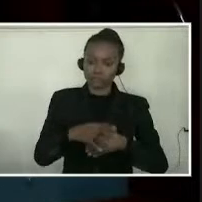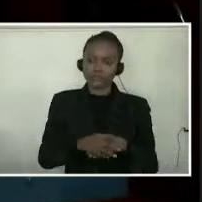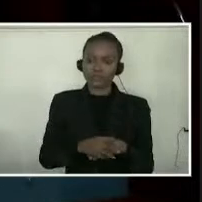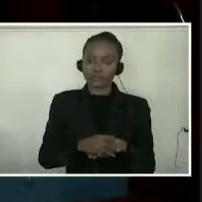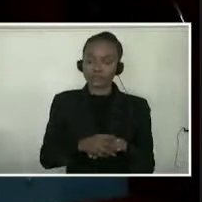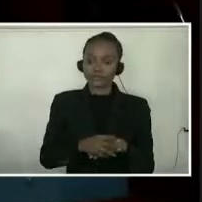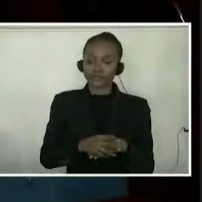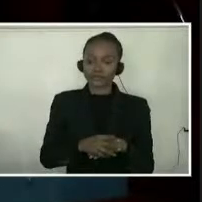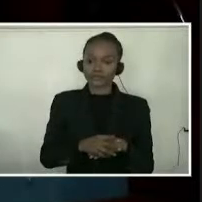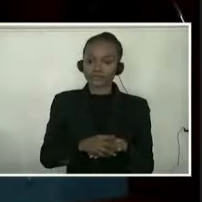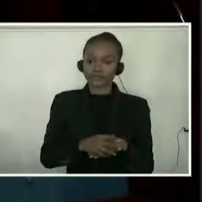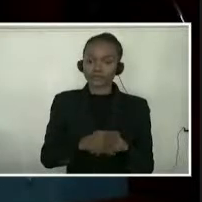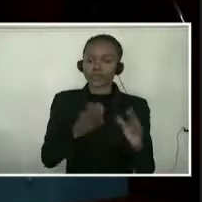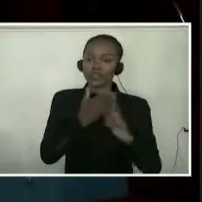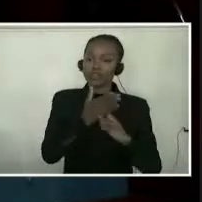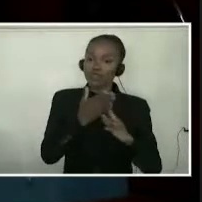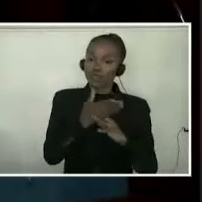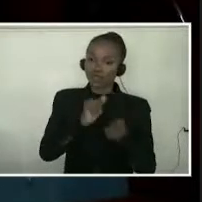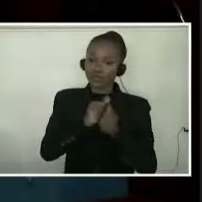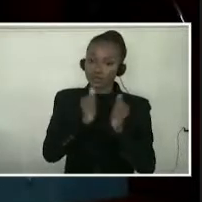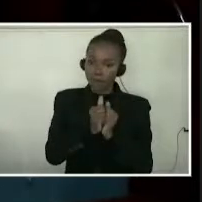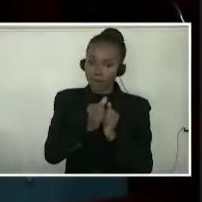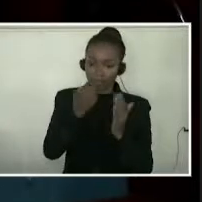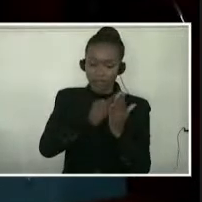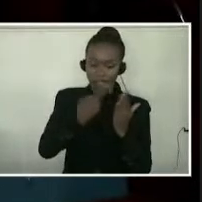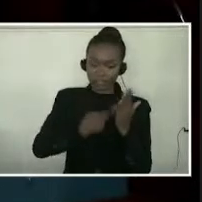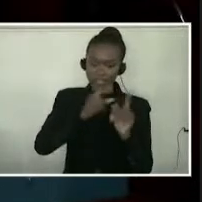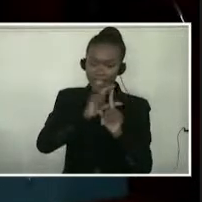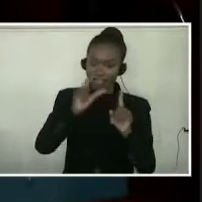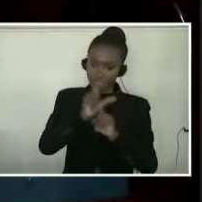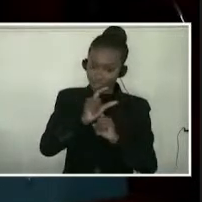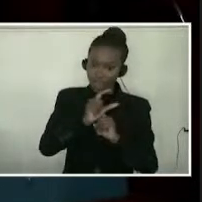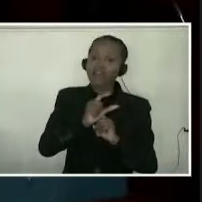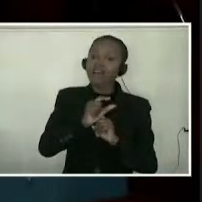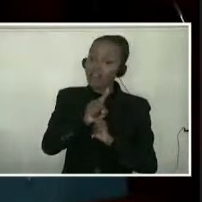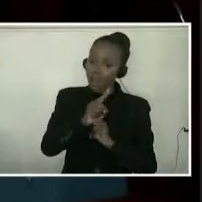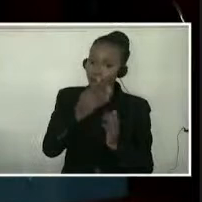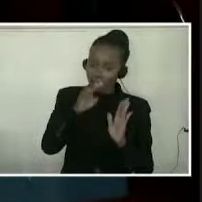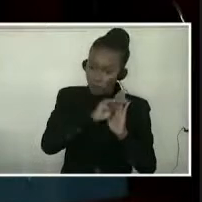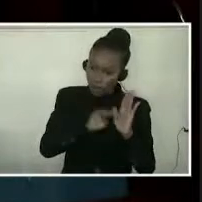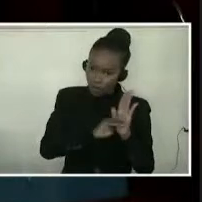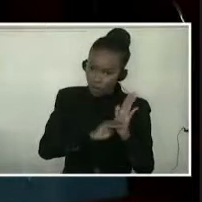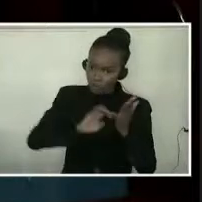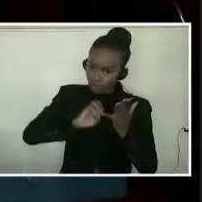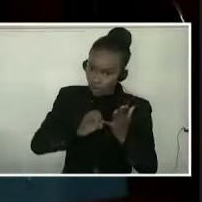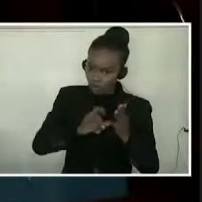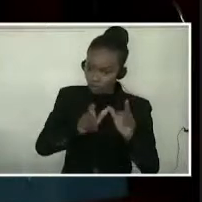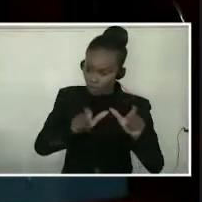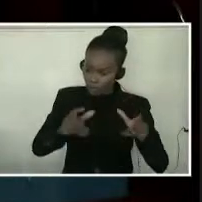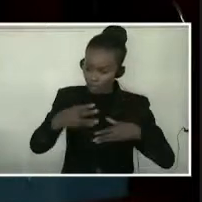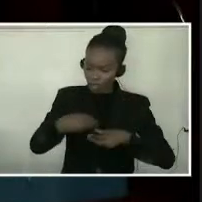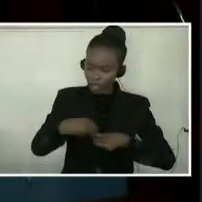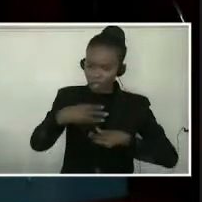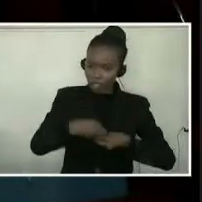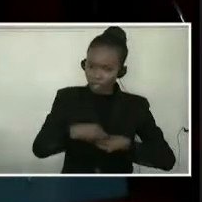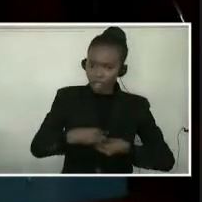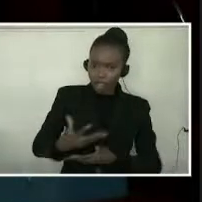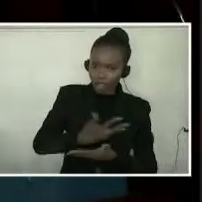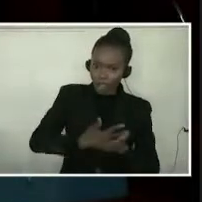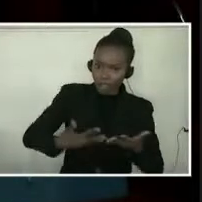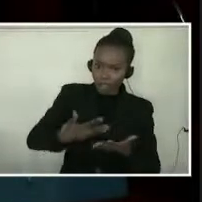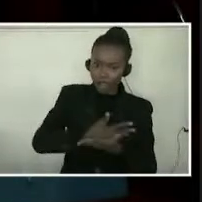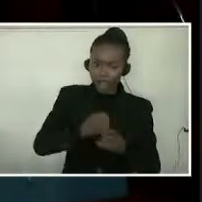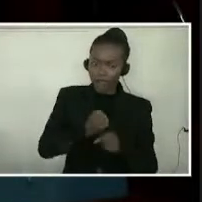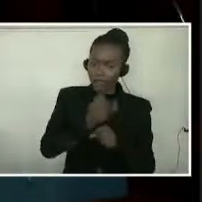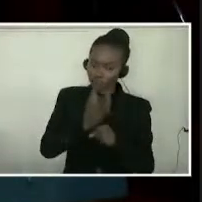arts and culture programs to promote social cohesion boost economic activities to create sustainable